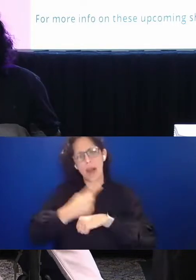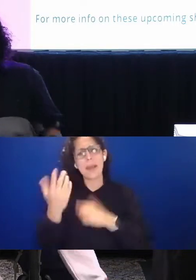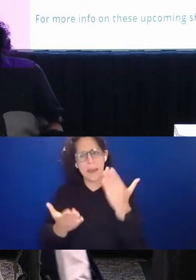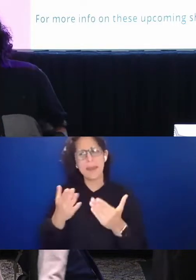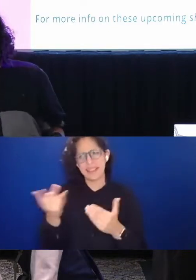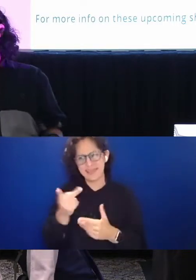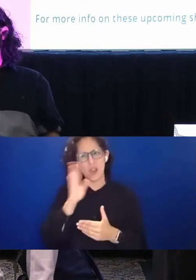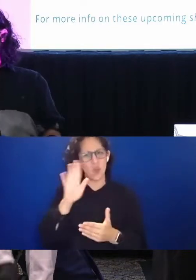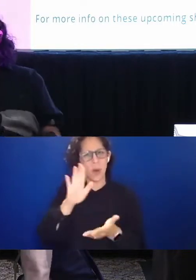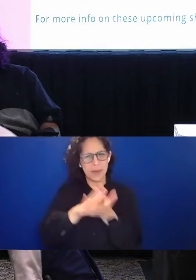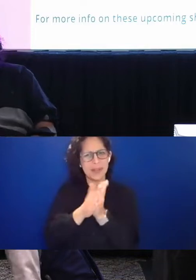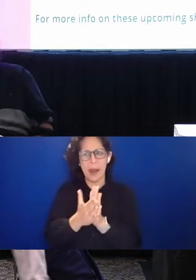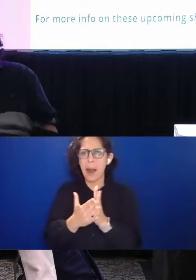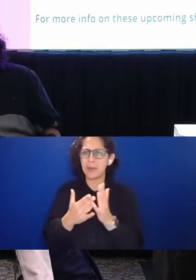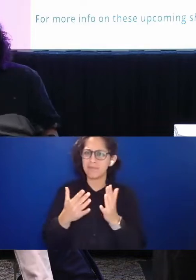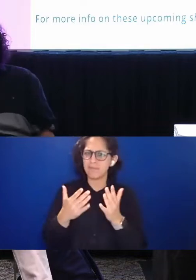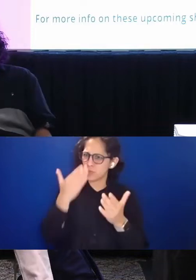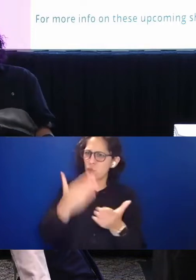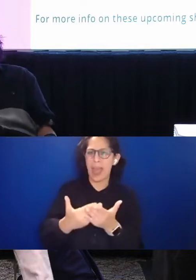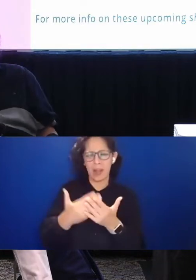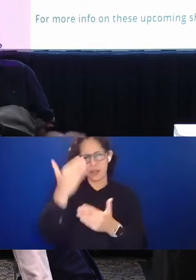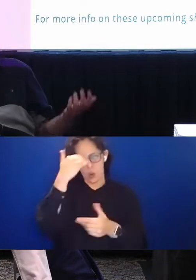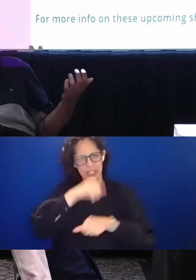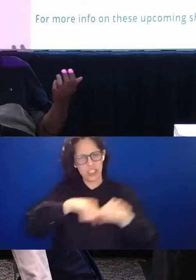There'll be a new play.